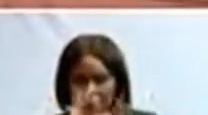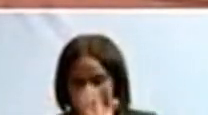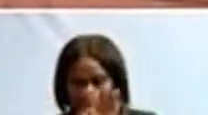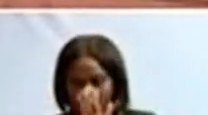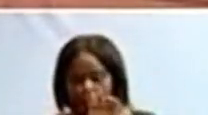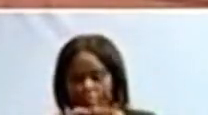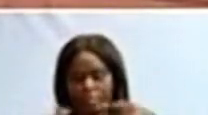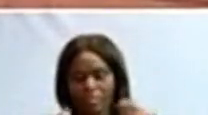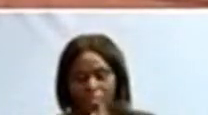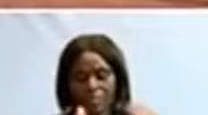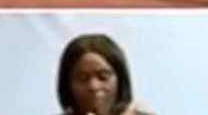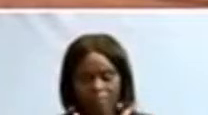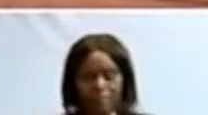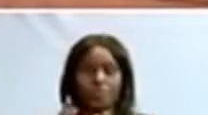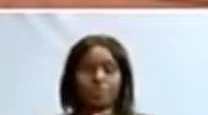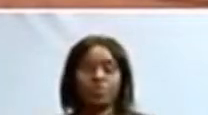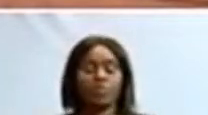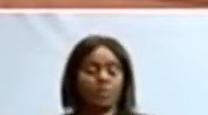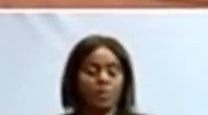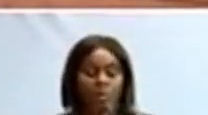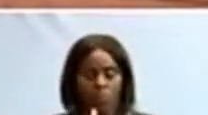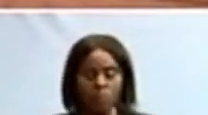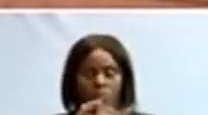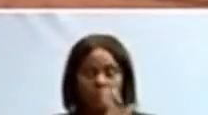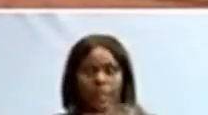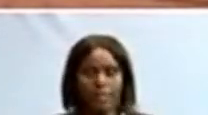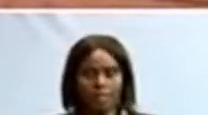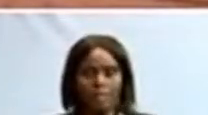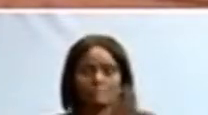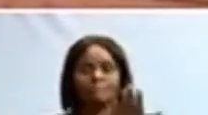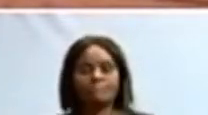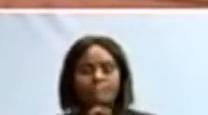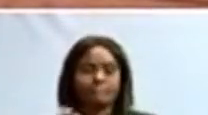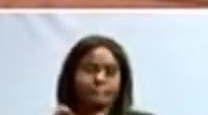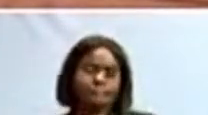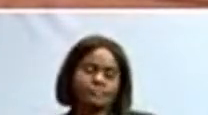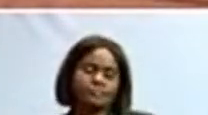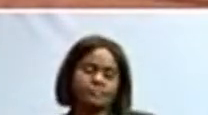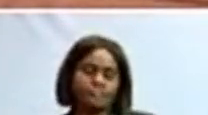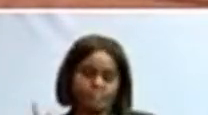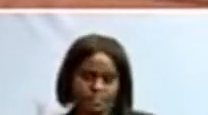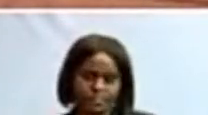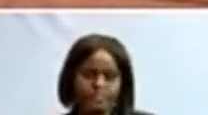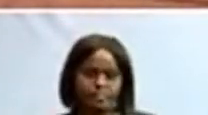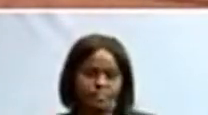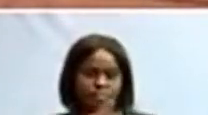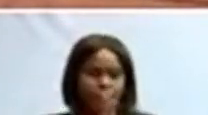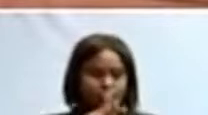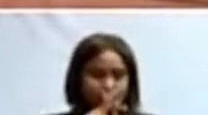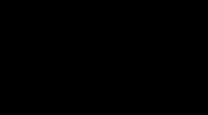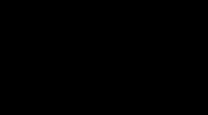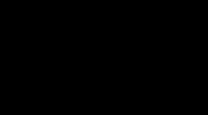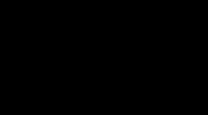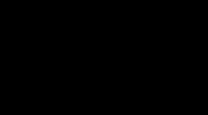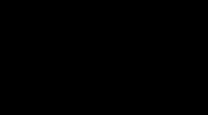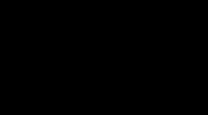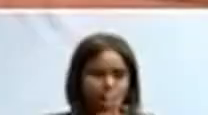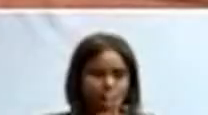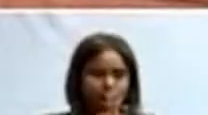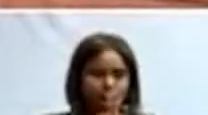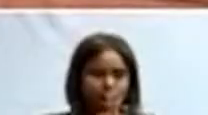receipts and activity reports which have been attached to the appropriate vouchers.